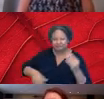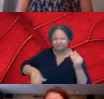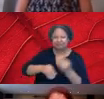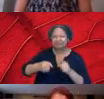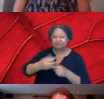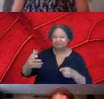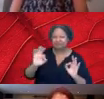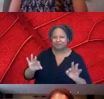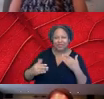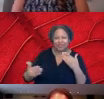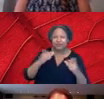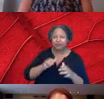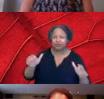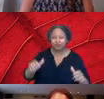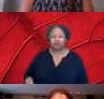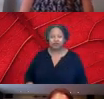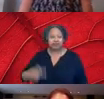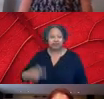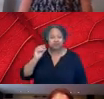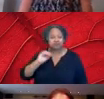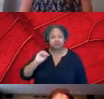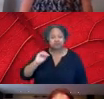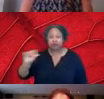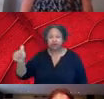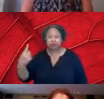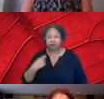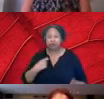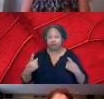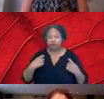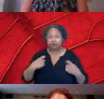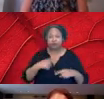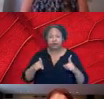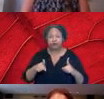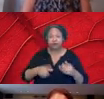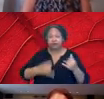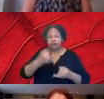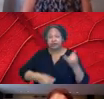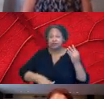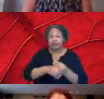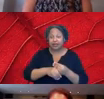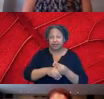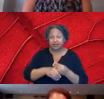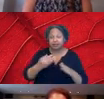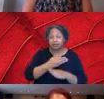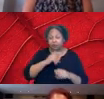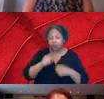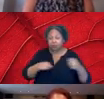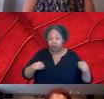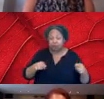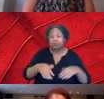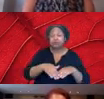Now, I don't see any other questions popping up here, but is there anything else, Tash, that you want to add before we